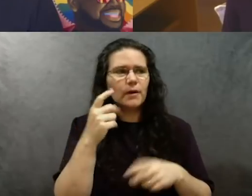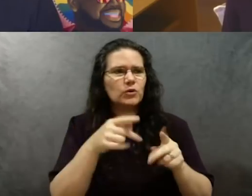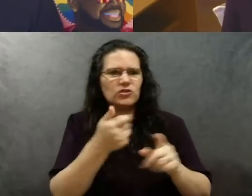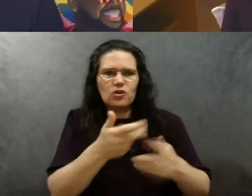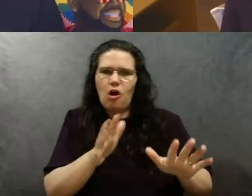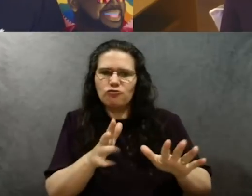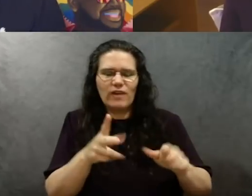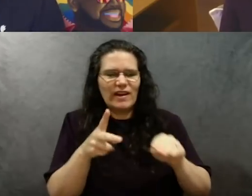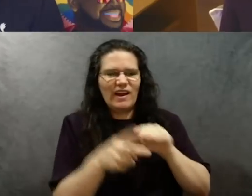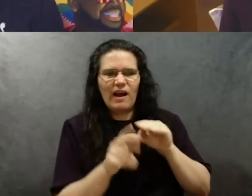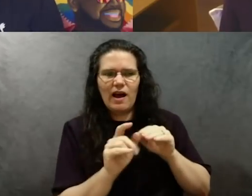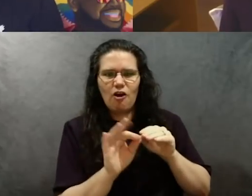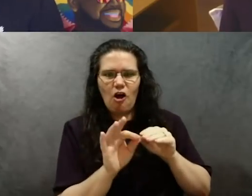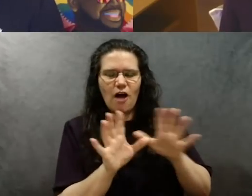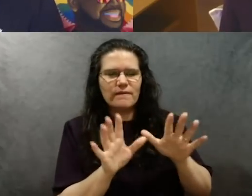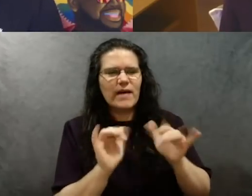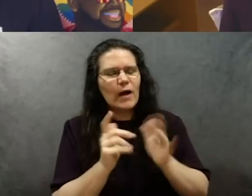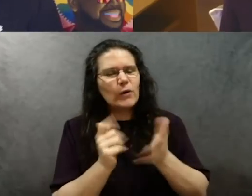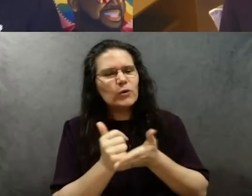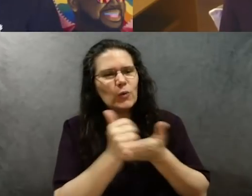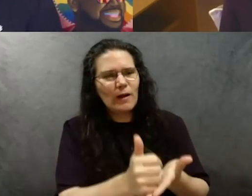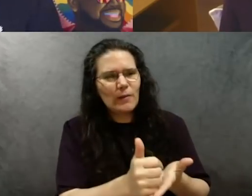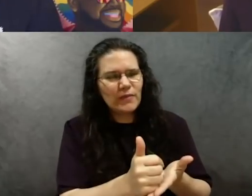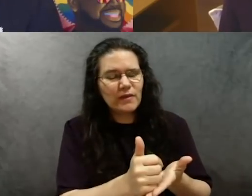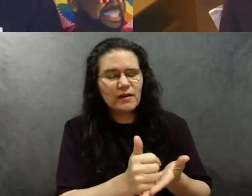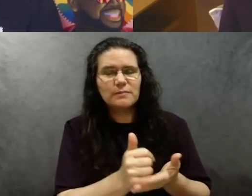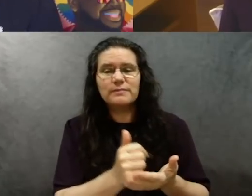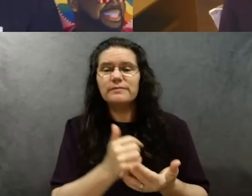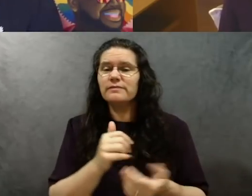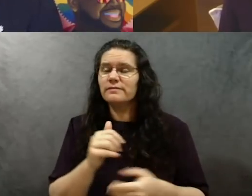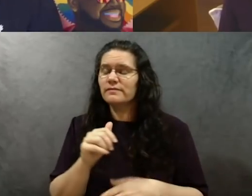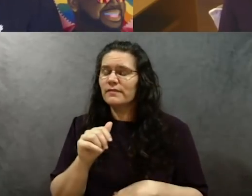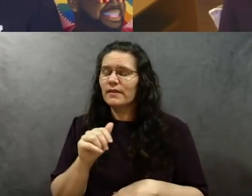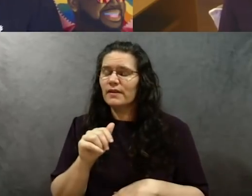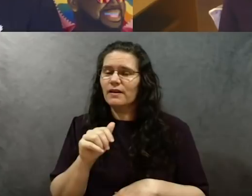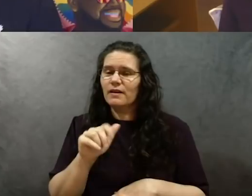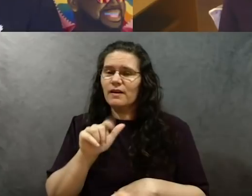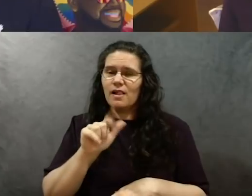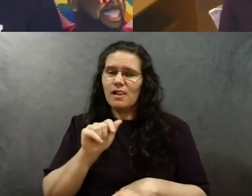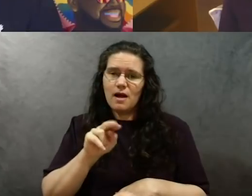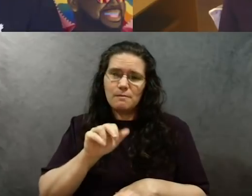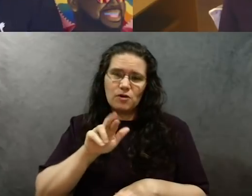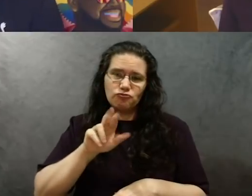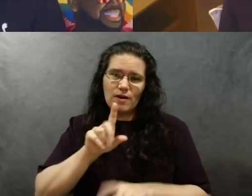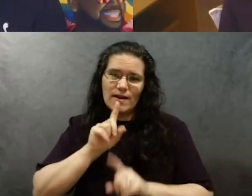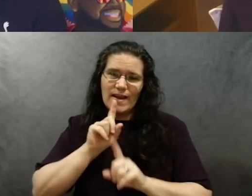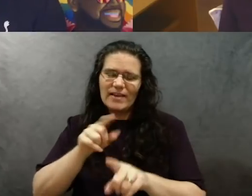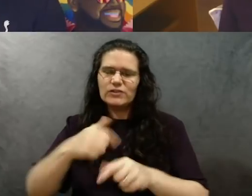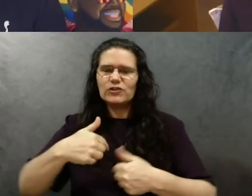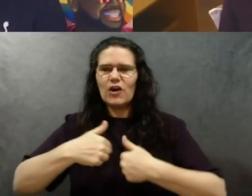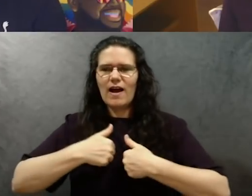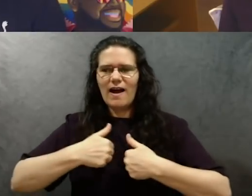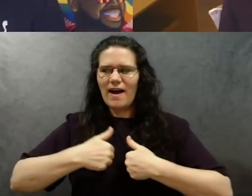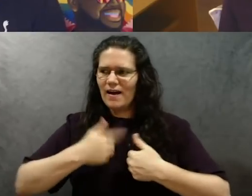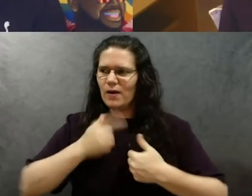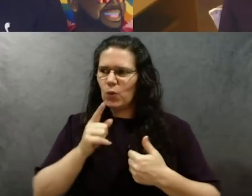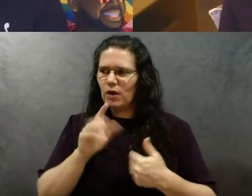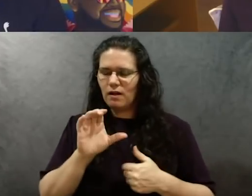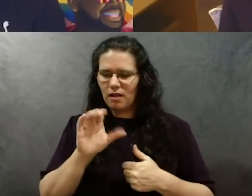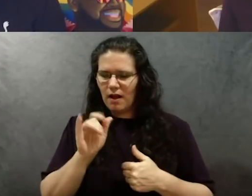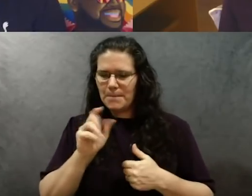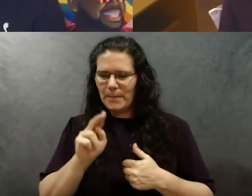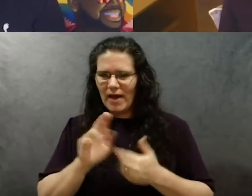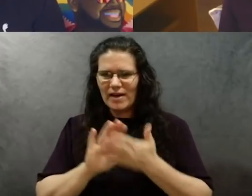them? I embody compassion for them. So I become an example, a living, live,